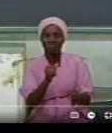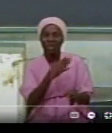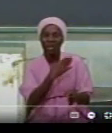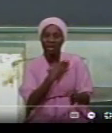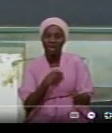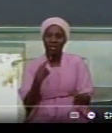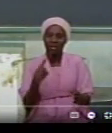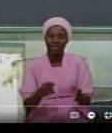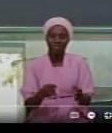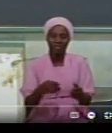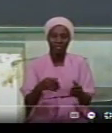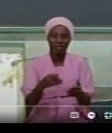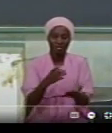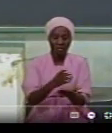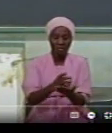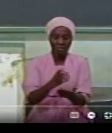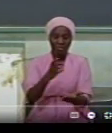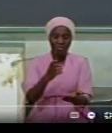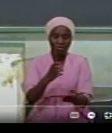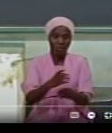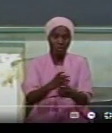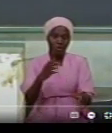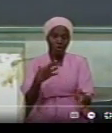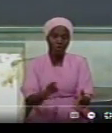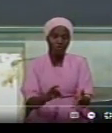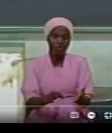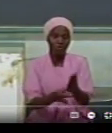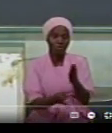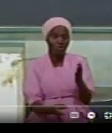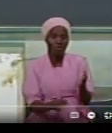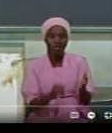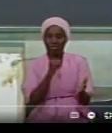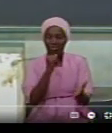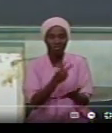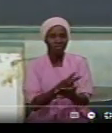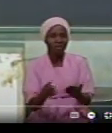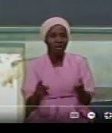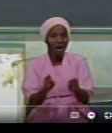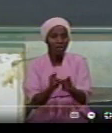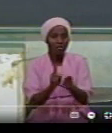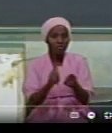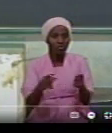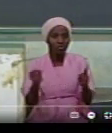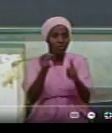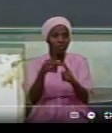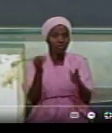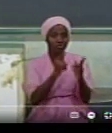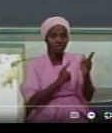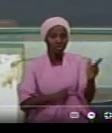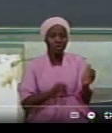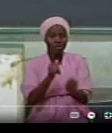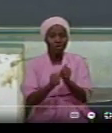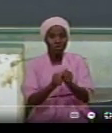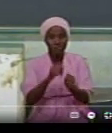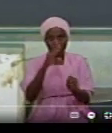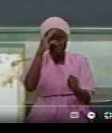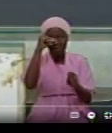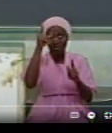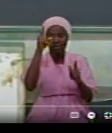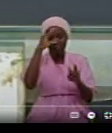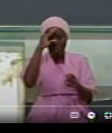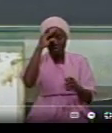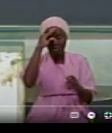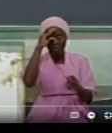to the word of the Lord, which is spake by Elijah. The word